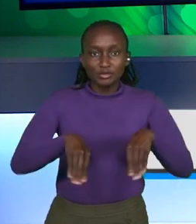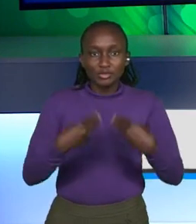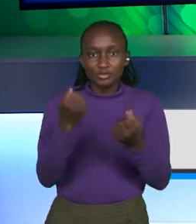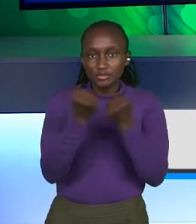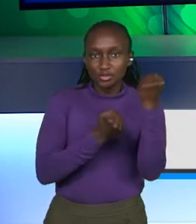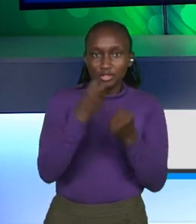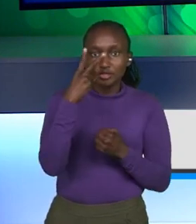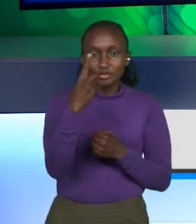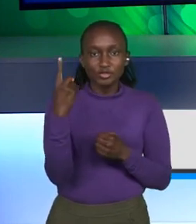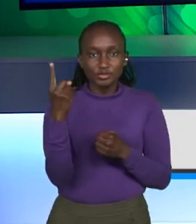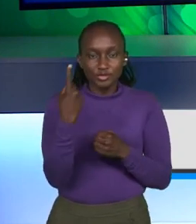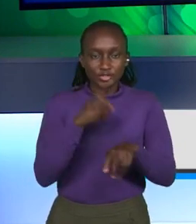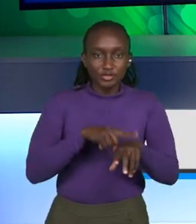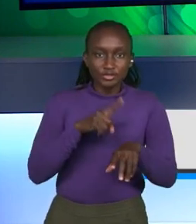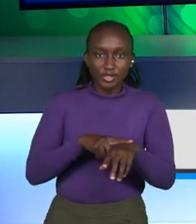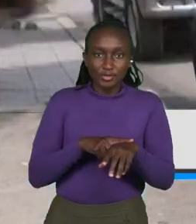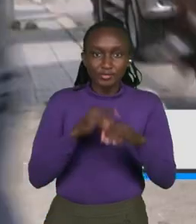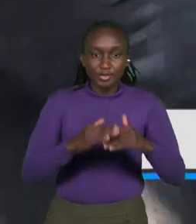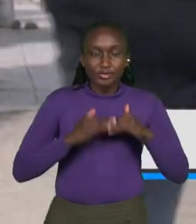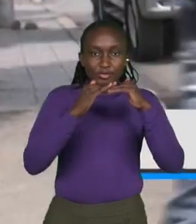a 21st century upgrade.